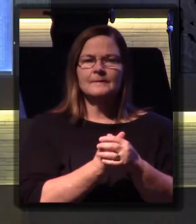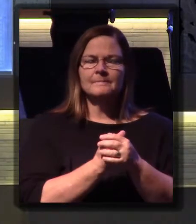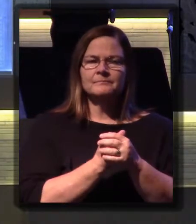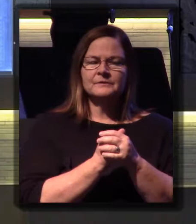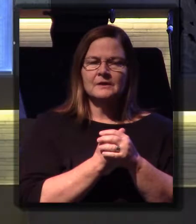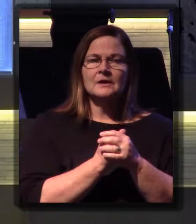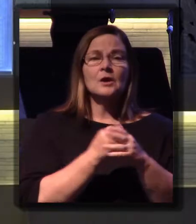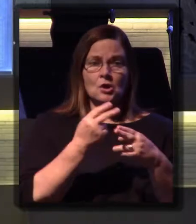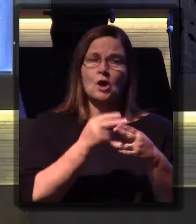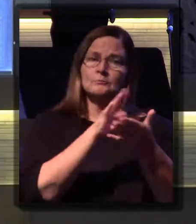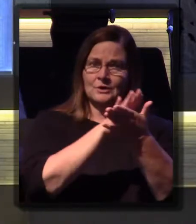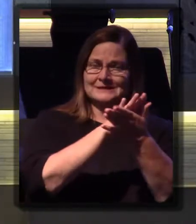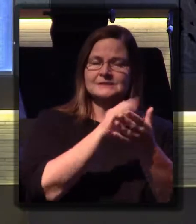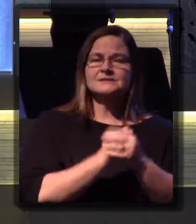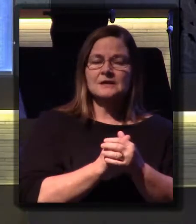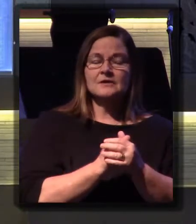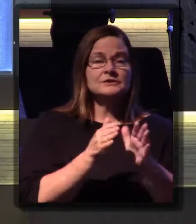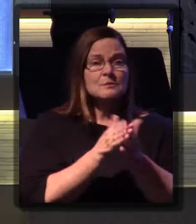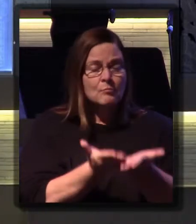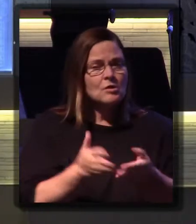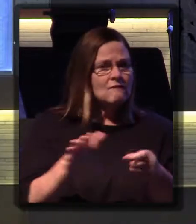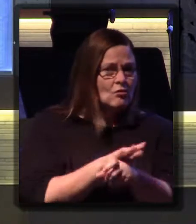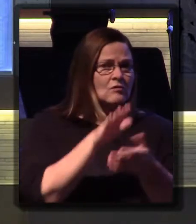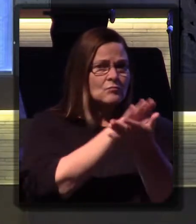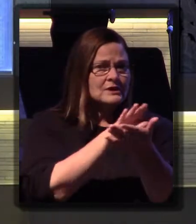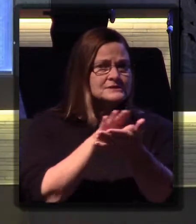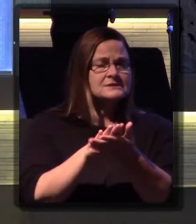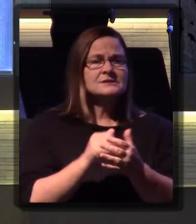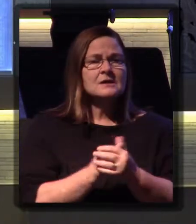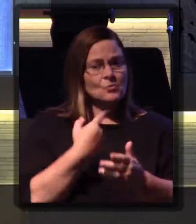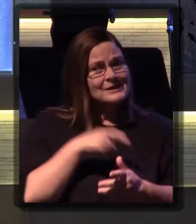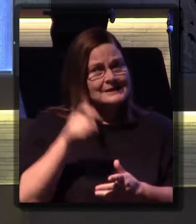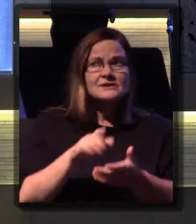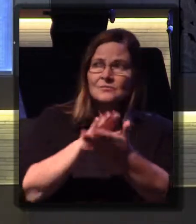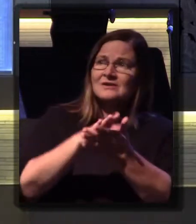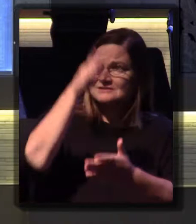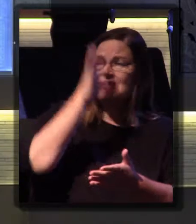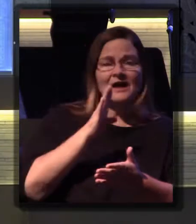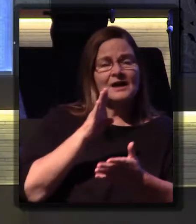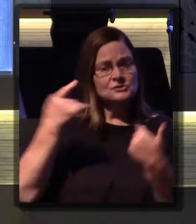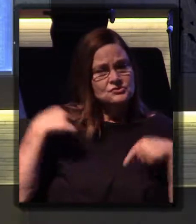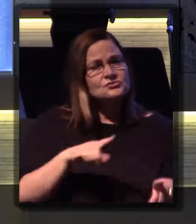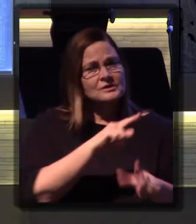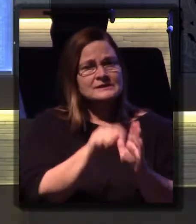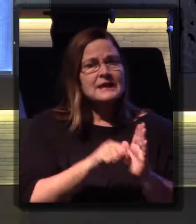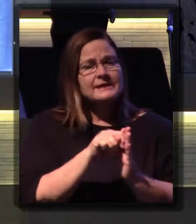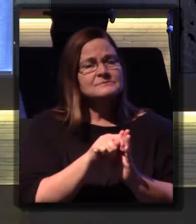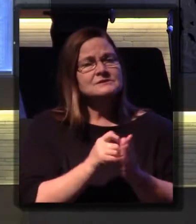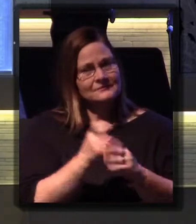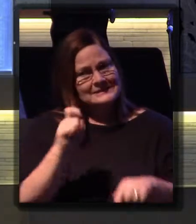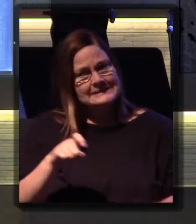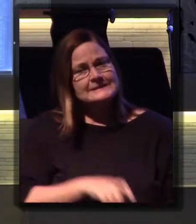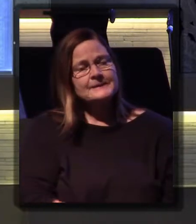constantly opened this book, Tehillim, called Praises. This book full of praises because